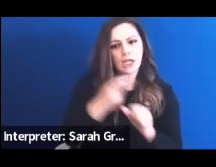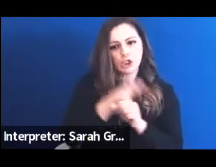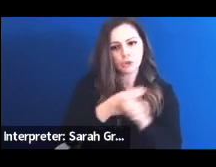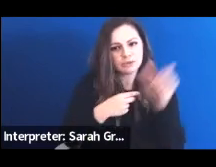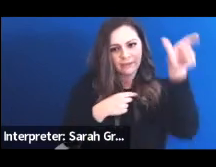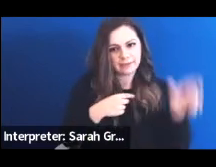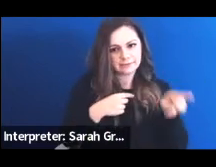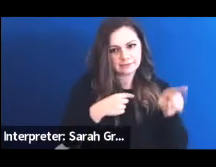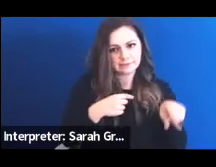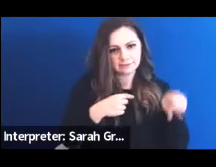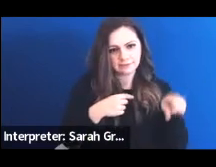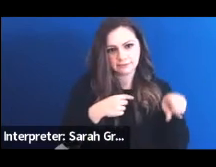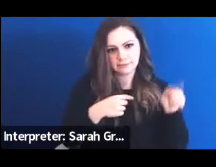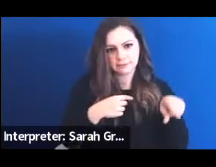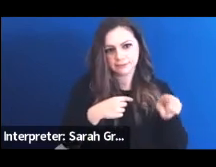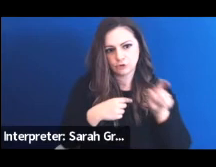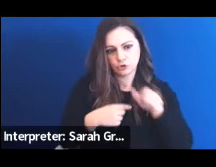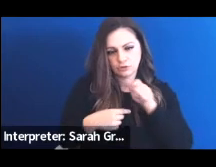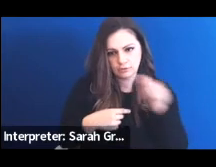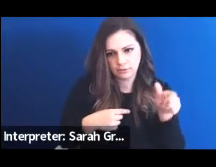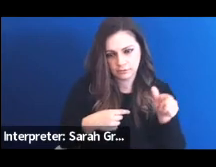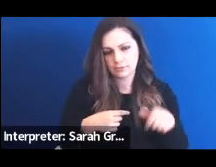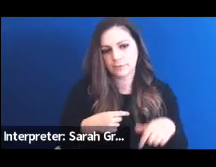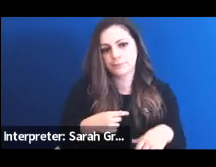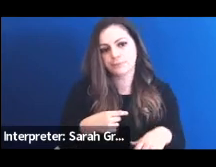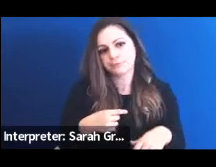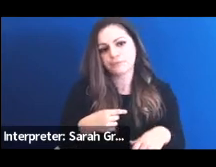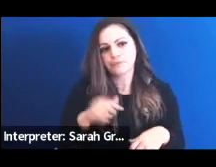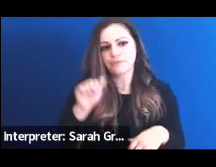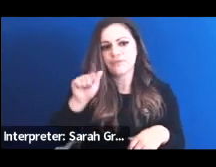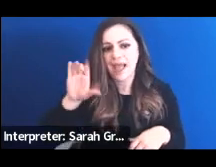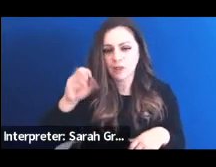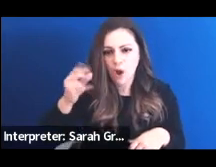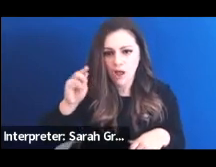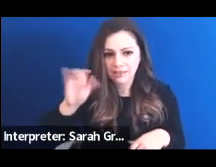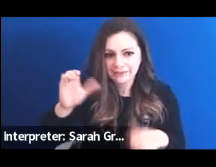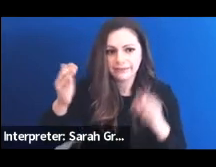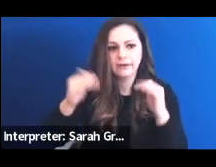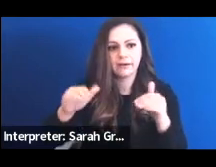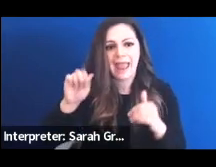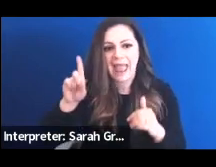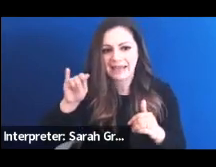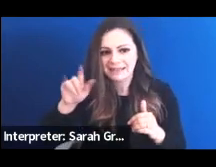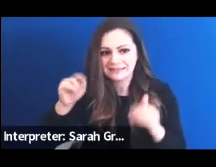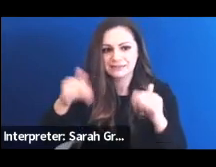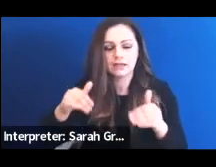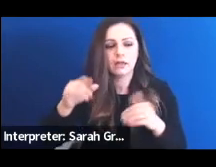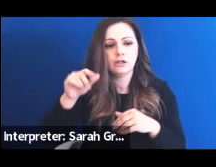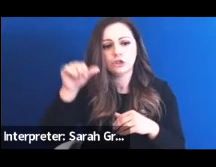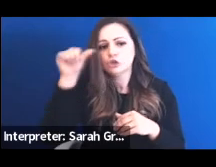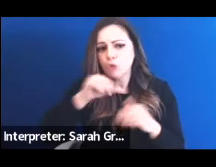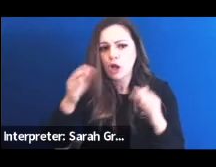thing. But alcoholic, addict, drunk, crack or meth head, junkie, needle freak, benzo queen, garbage